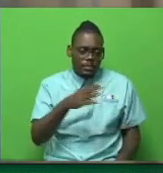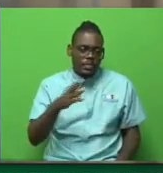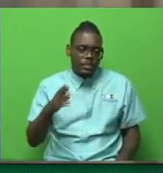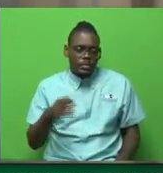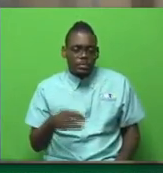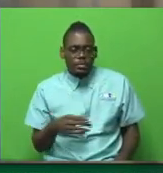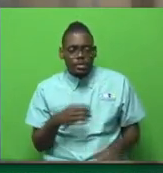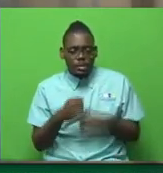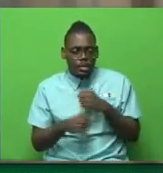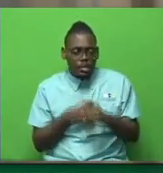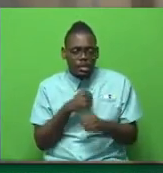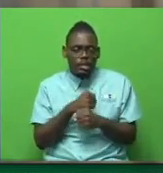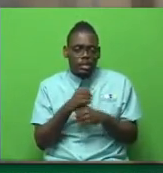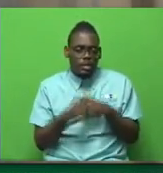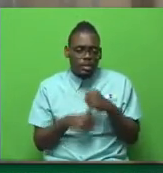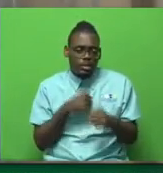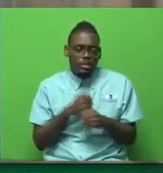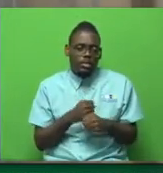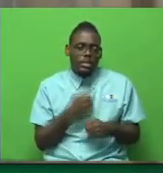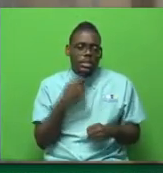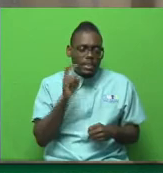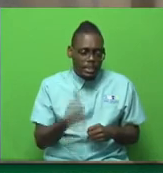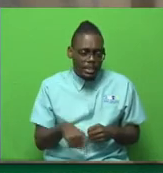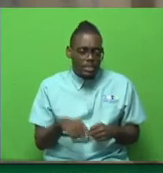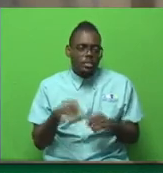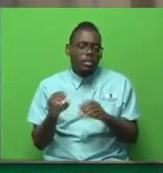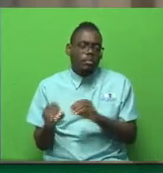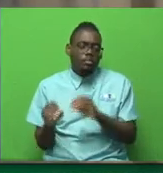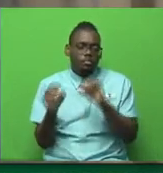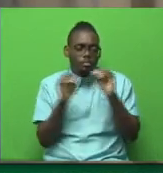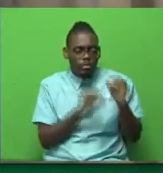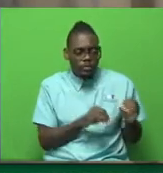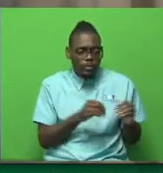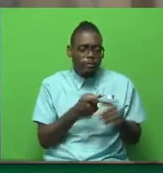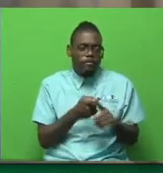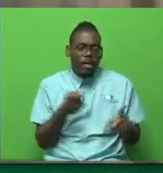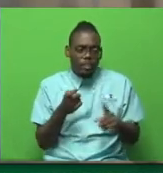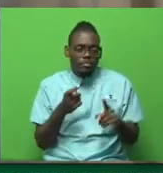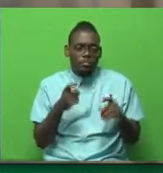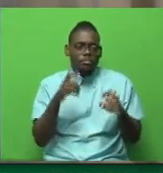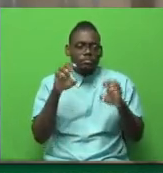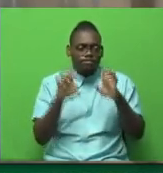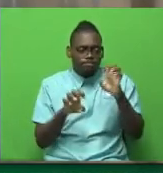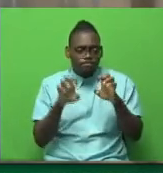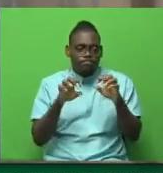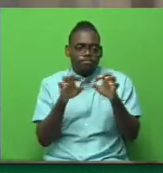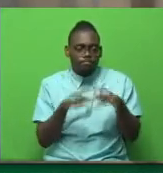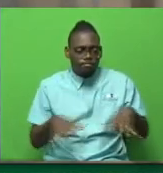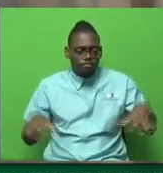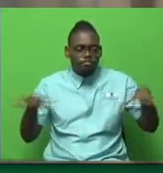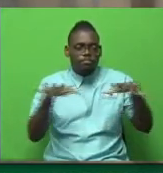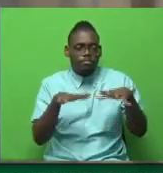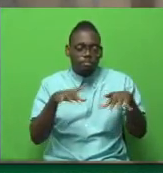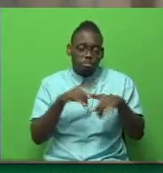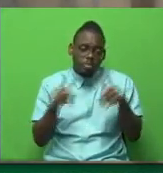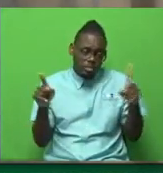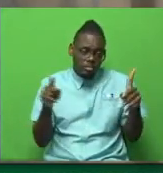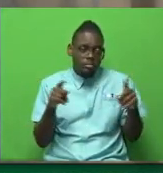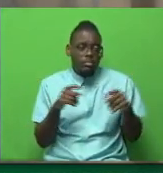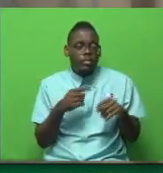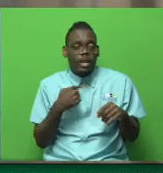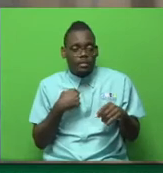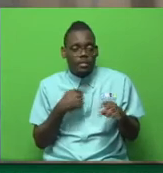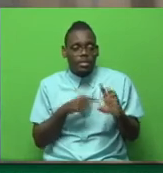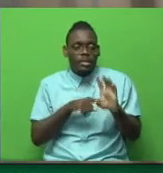lines on the energy sector but as soon as World prices rise as soon as we started to get a little lift and the cost of energy